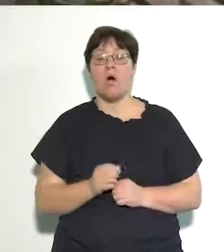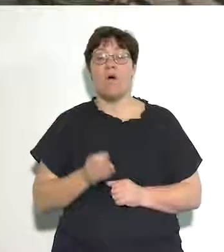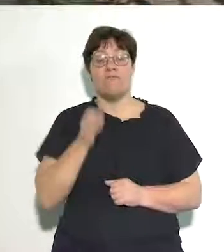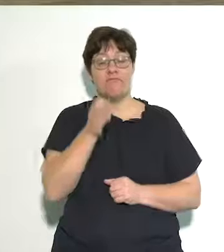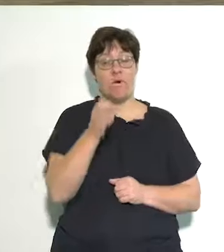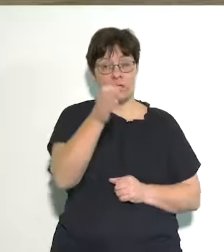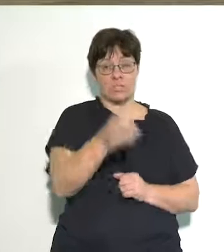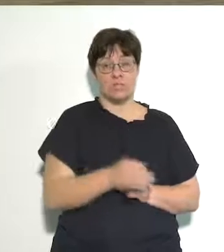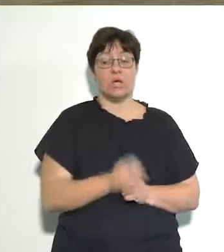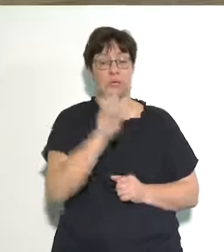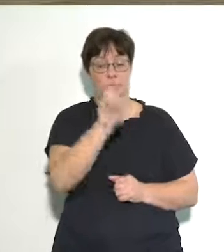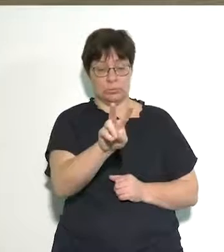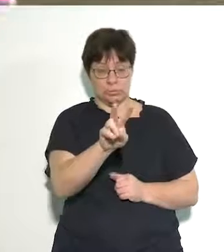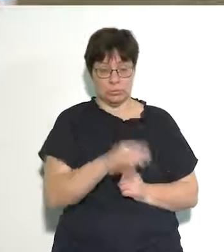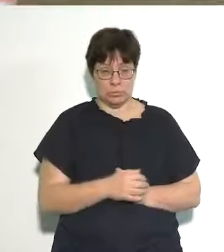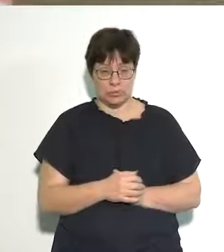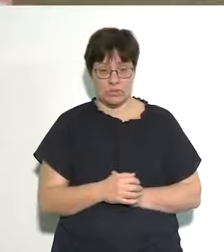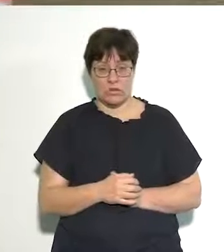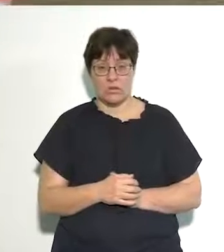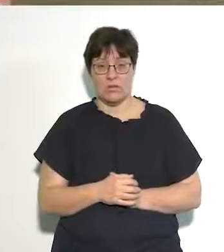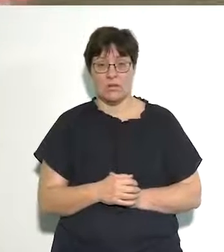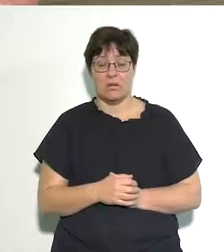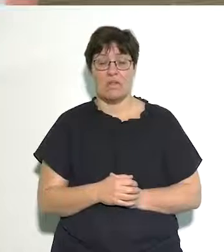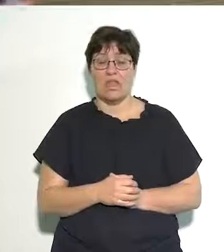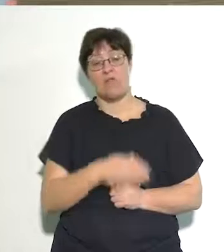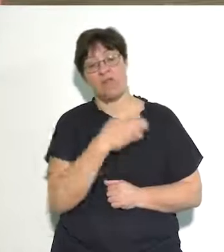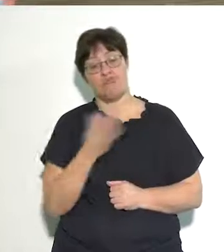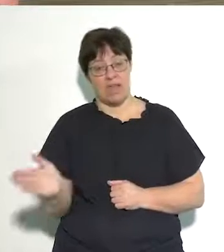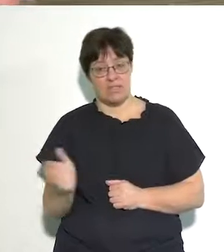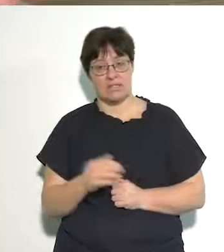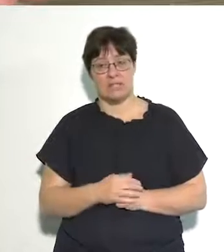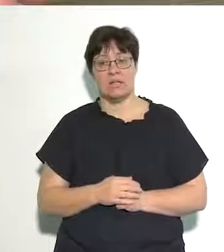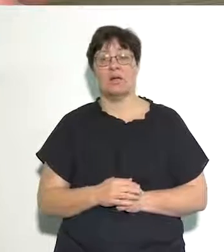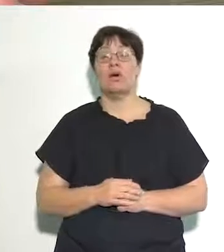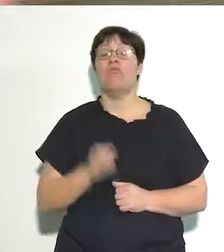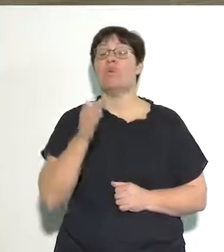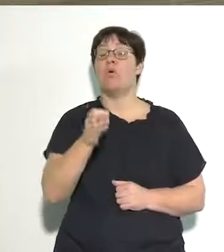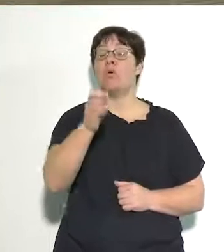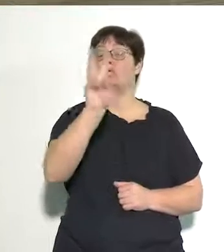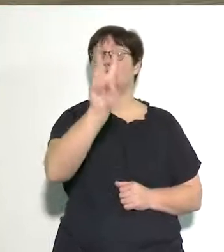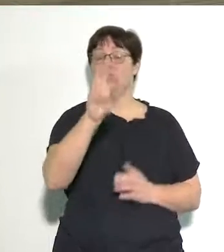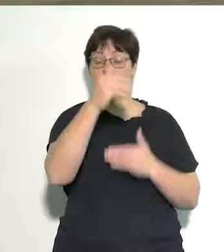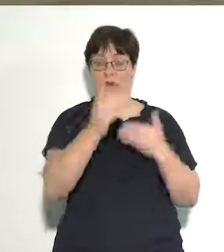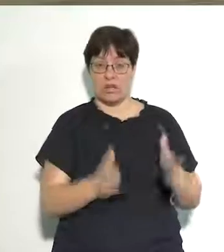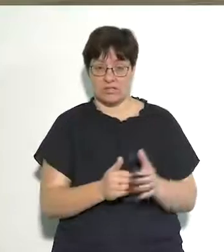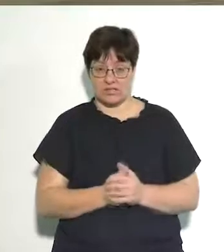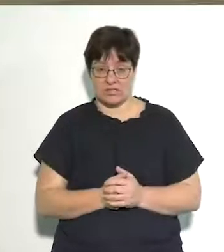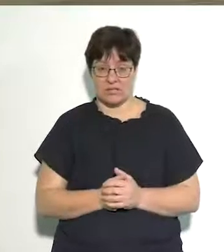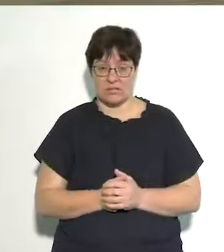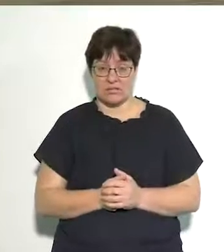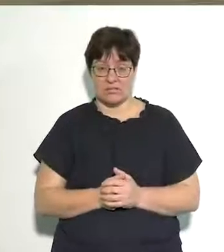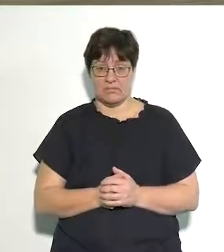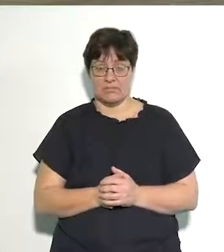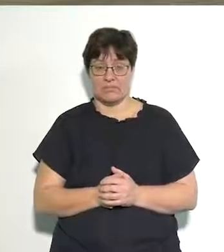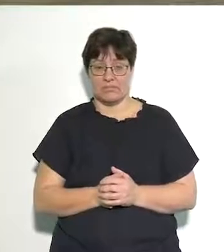car is going to go forward 2 blocks, then it's going to turn right, and it's going to move forward 2